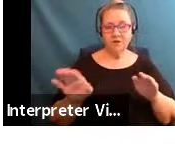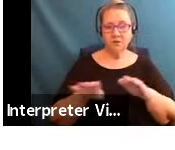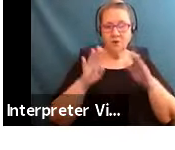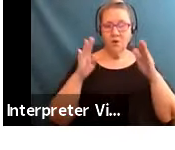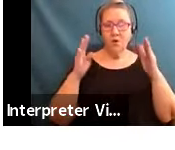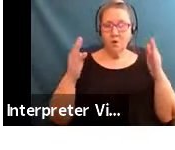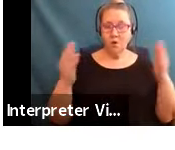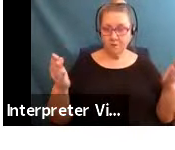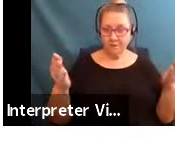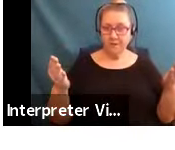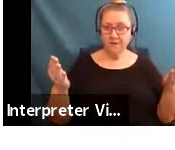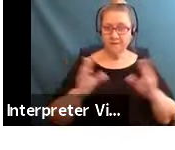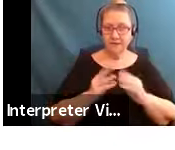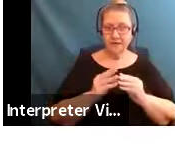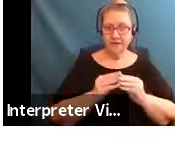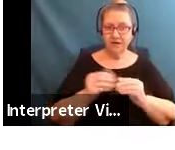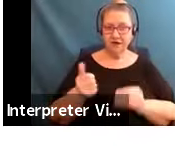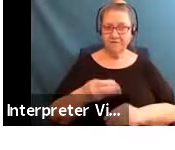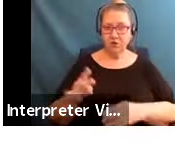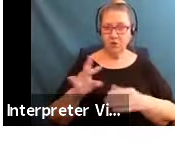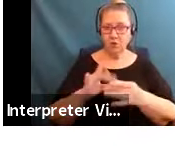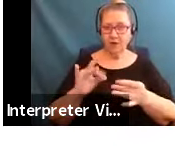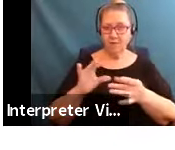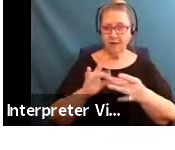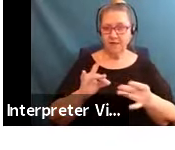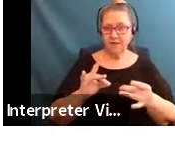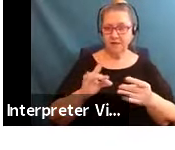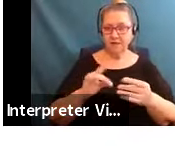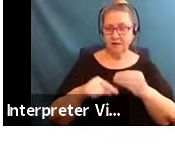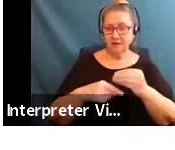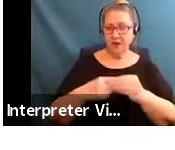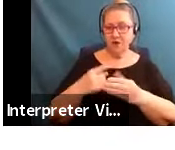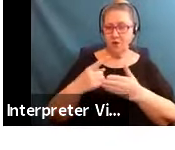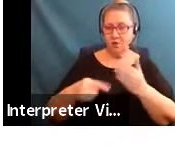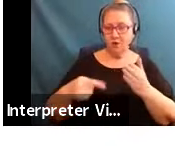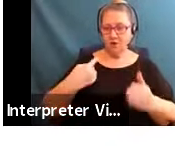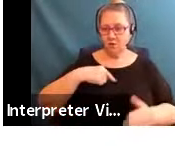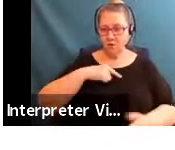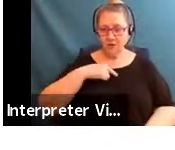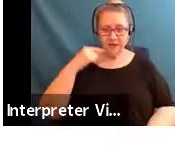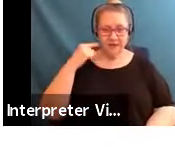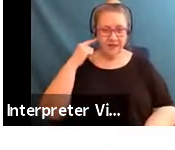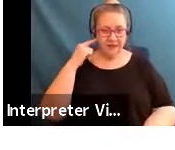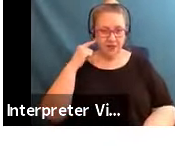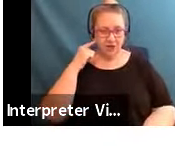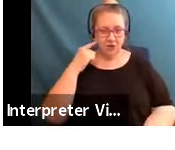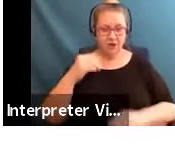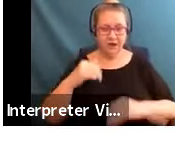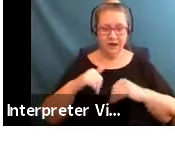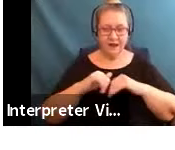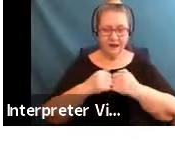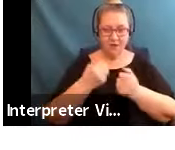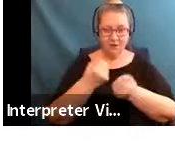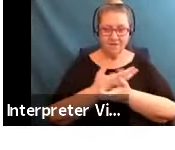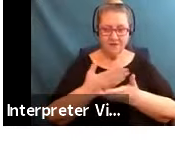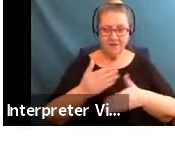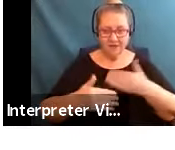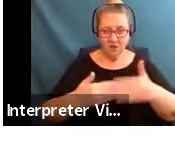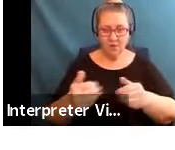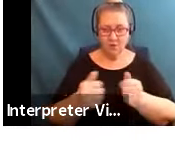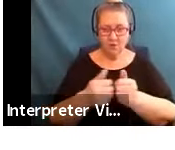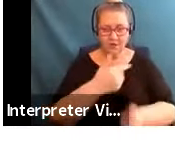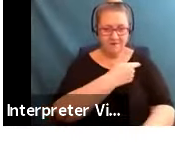with a few comments about what we are hearing in terms of how things are going with the